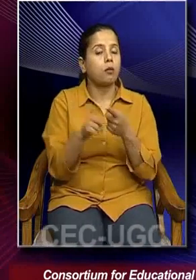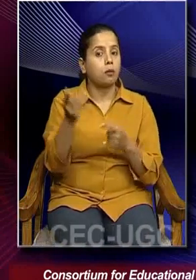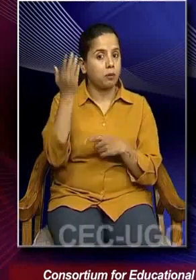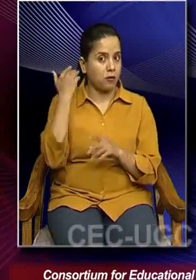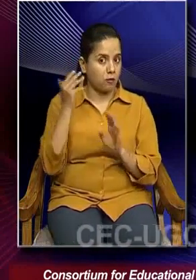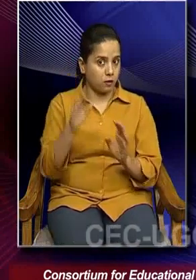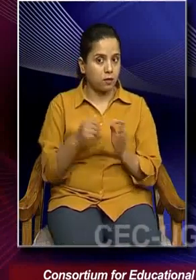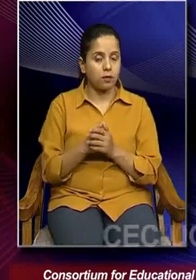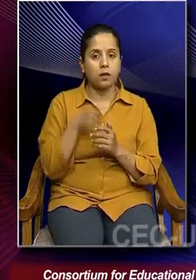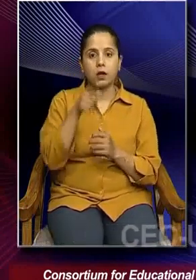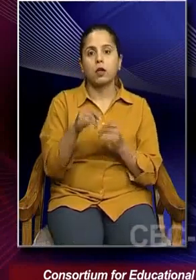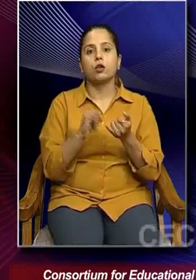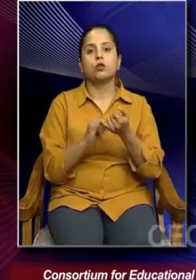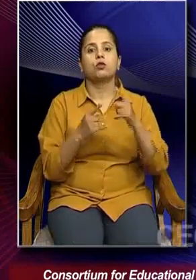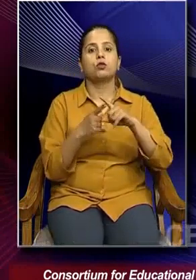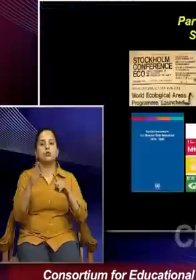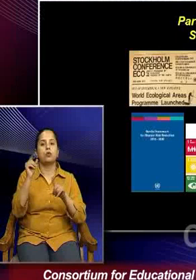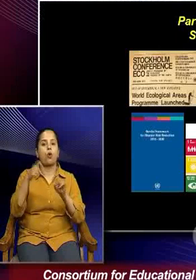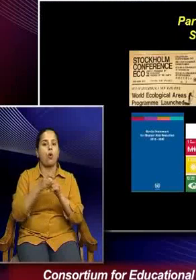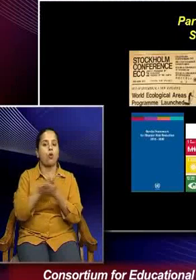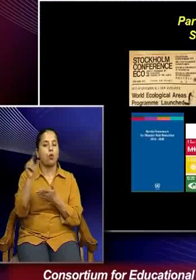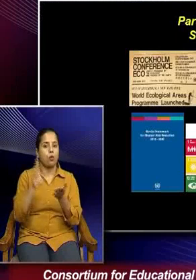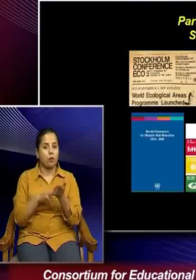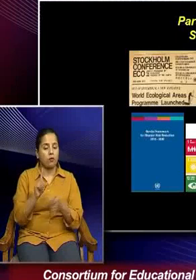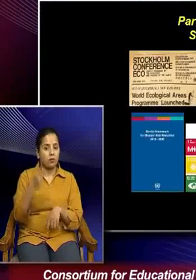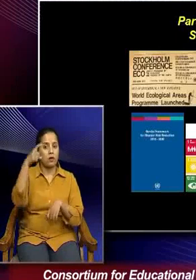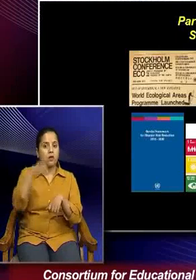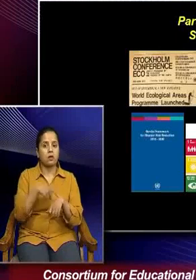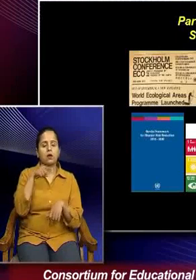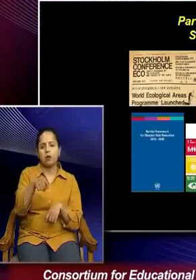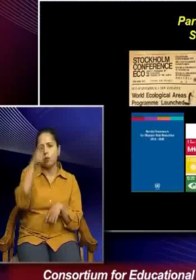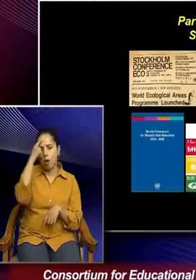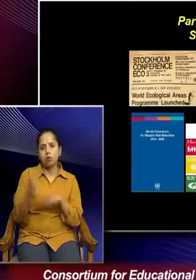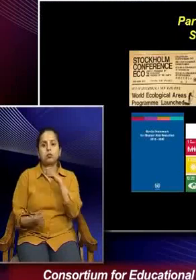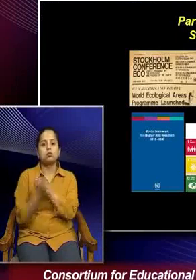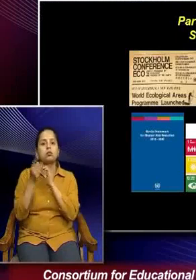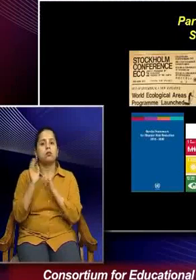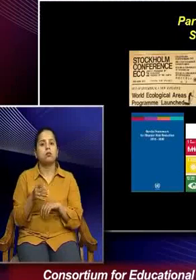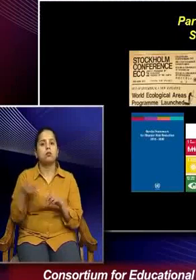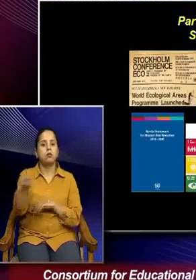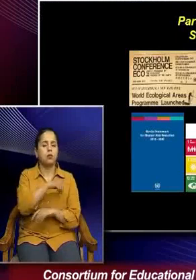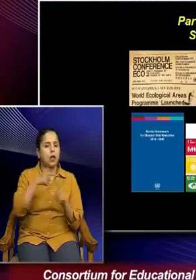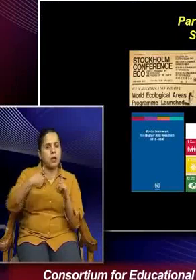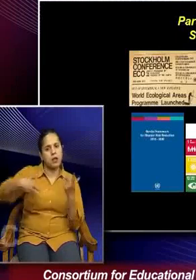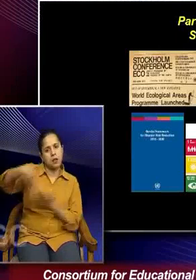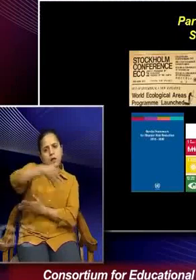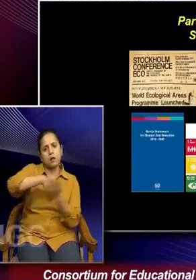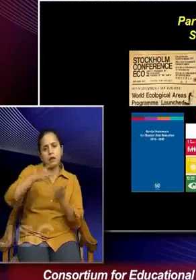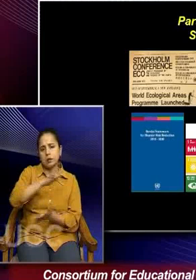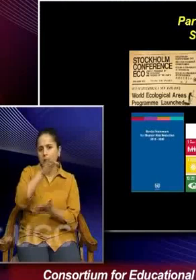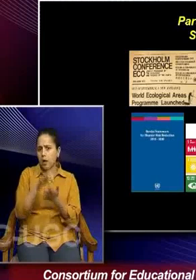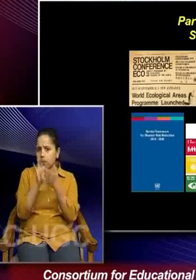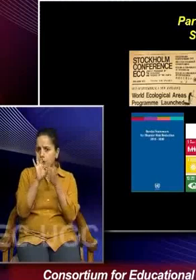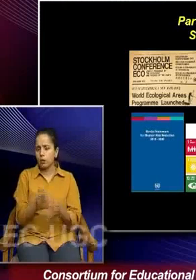in Stockholm, which for the first time brought about the issue of environment, which is very central to